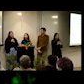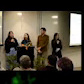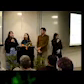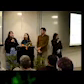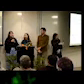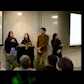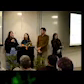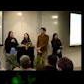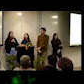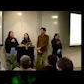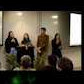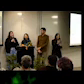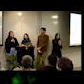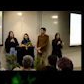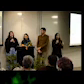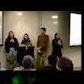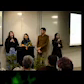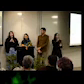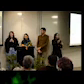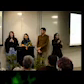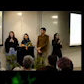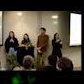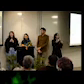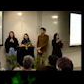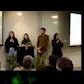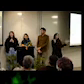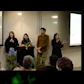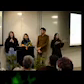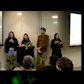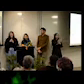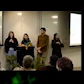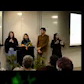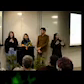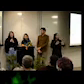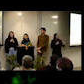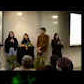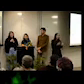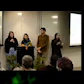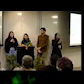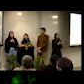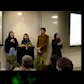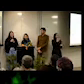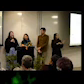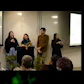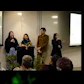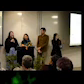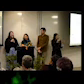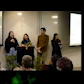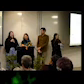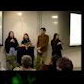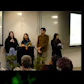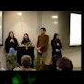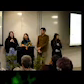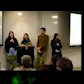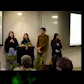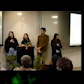with their kids and being honest with their GPs, and their GPs also being open to that feedback, because they're often parents know their kids best and they know